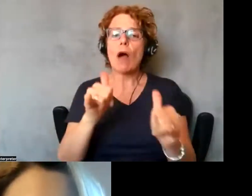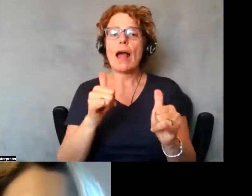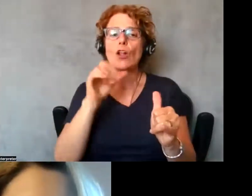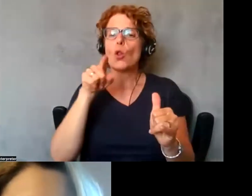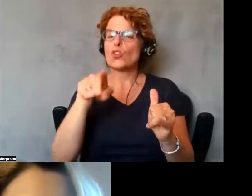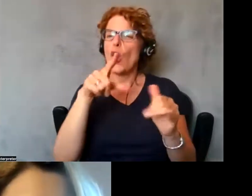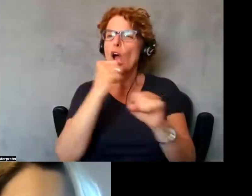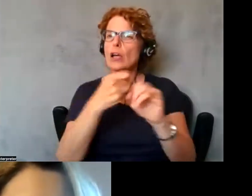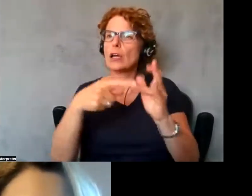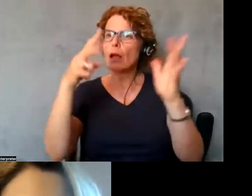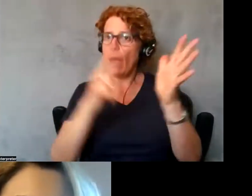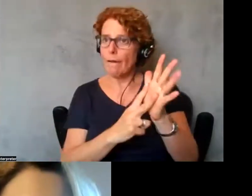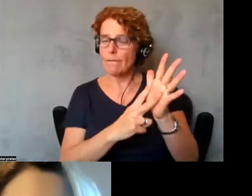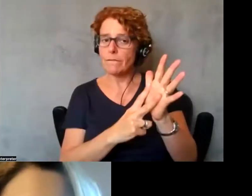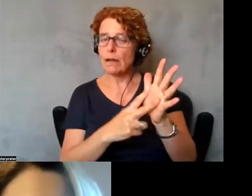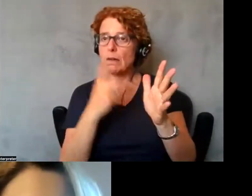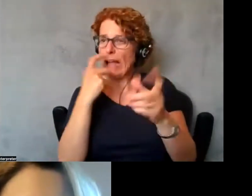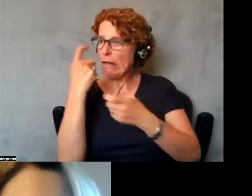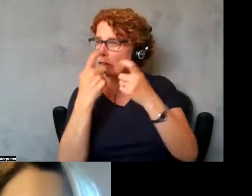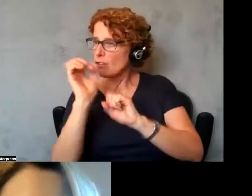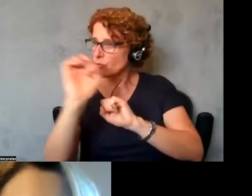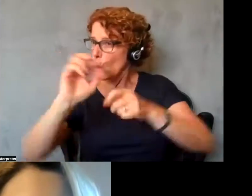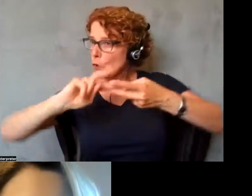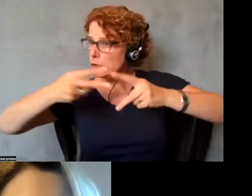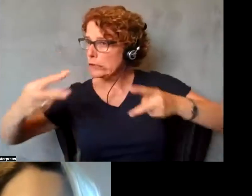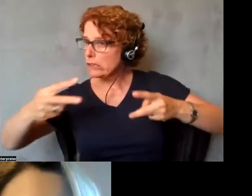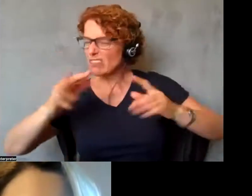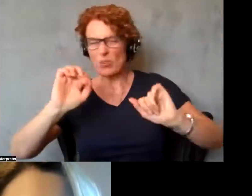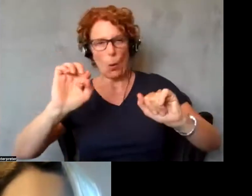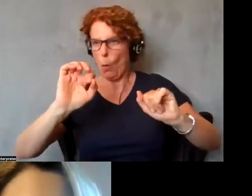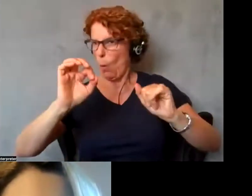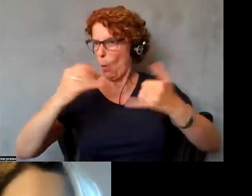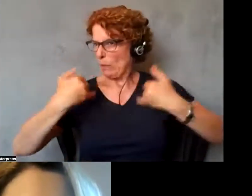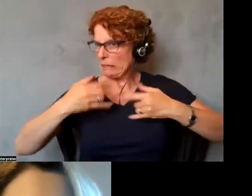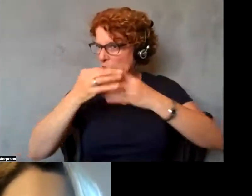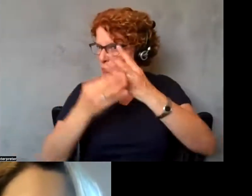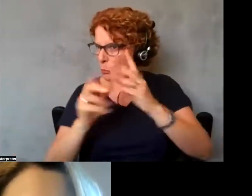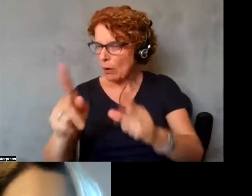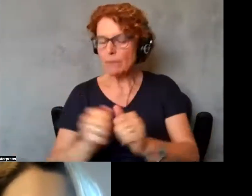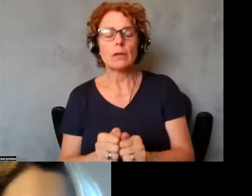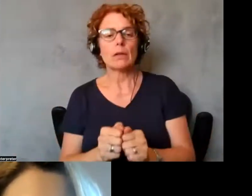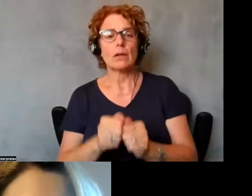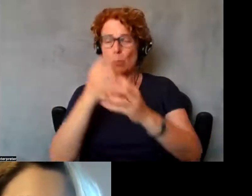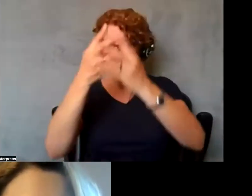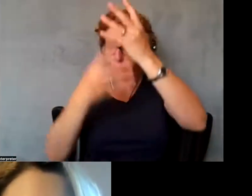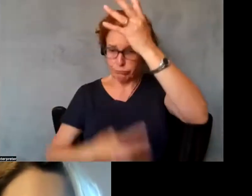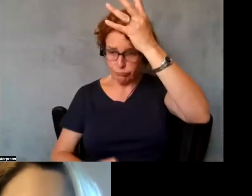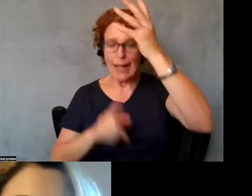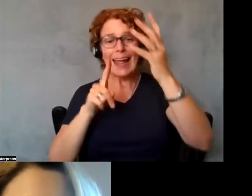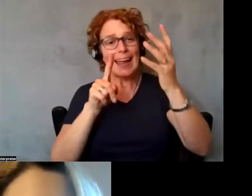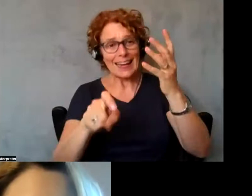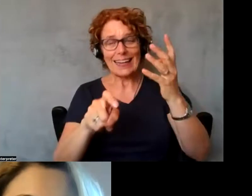search your gene or your condition. It will bring up a very extensive list. But if you clicked on each one and you went to